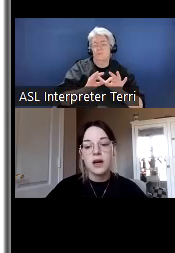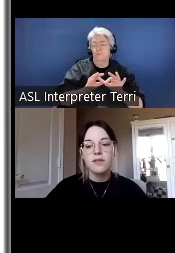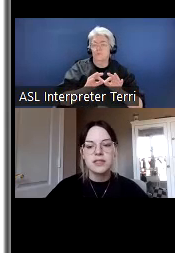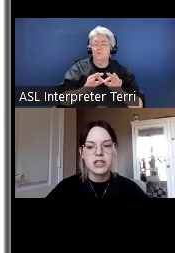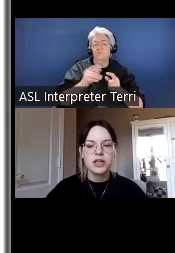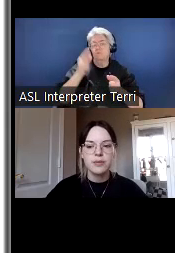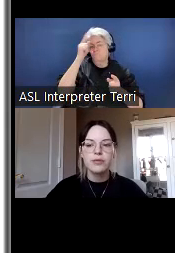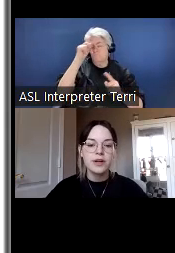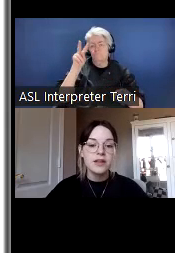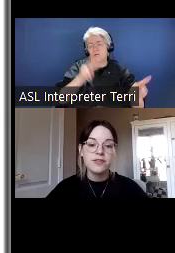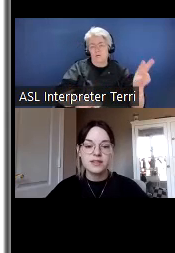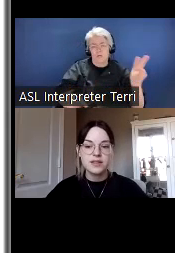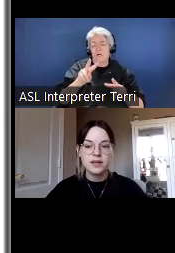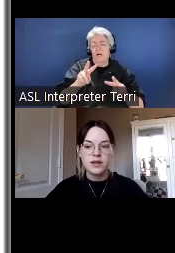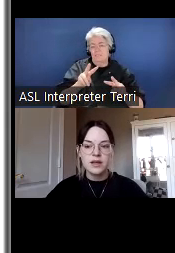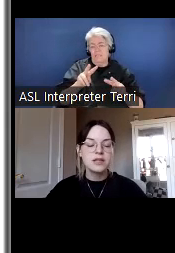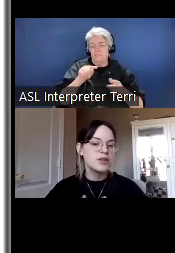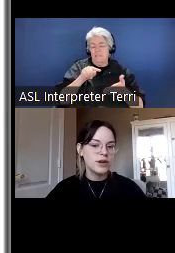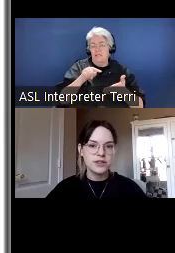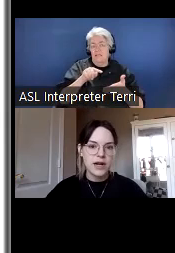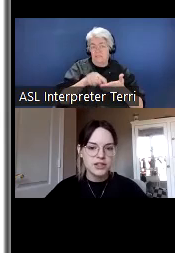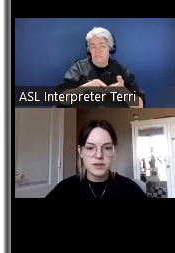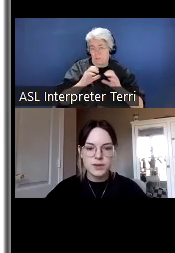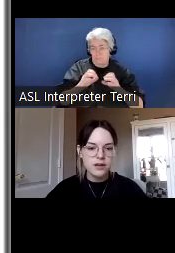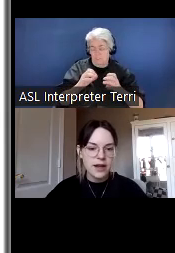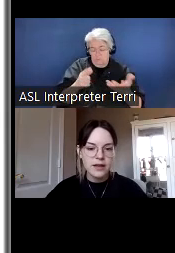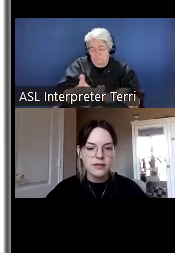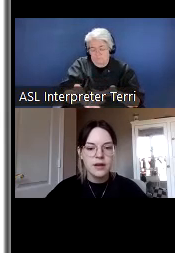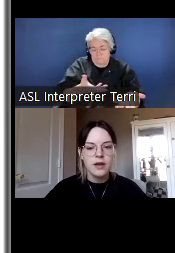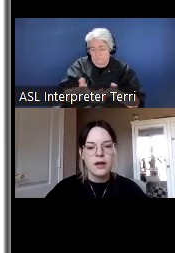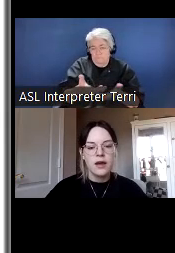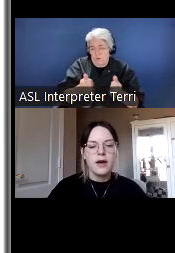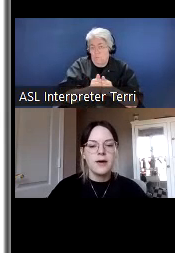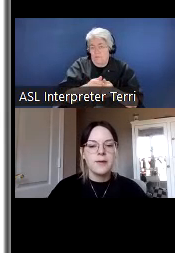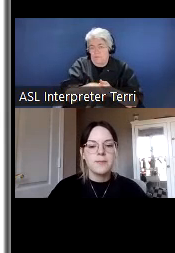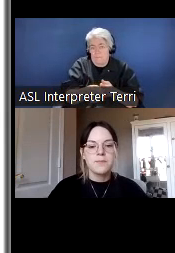assess where this conversation appropriately fits into your interactions with the client.